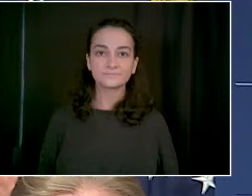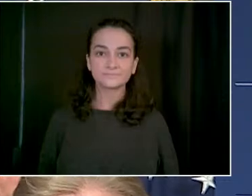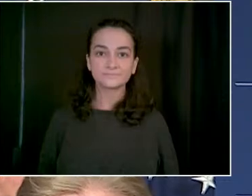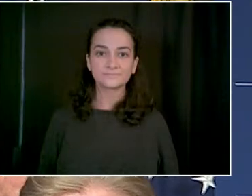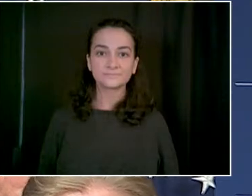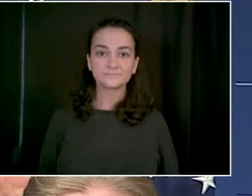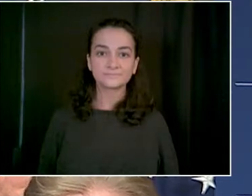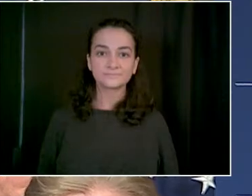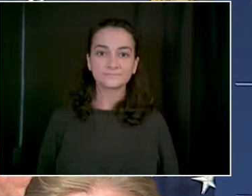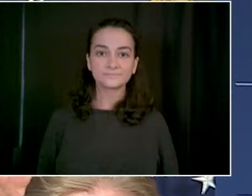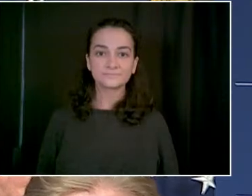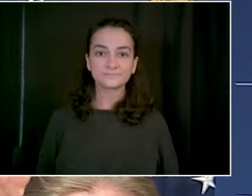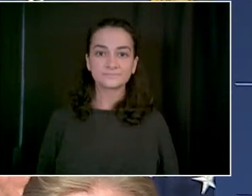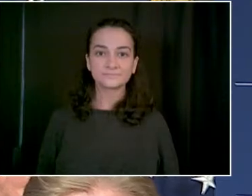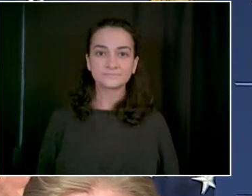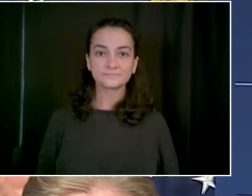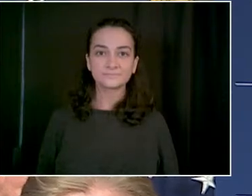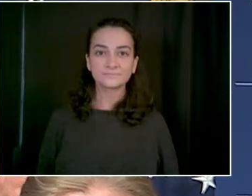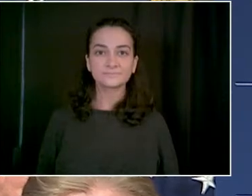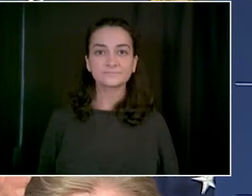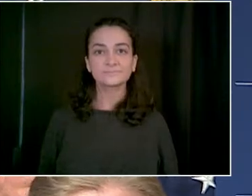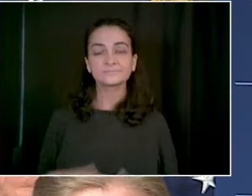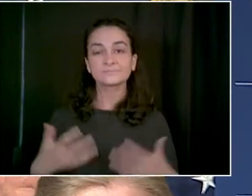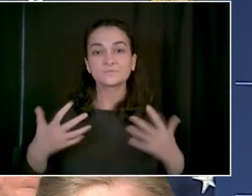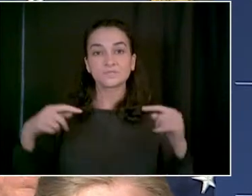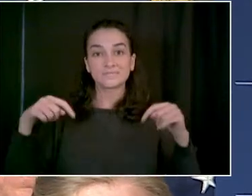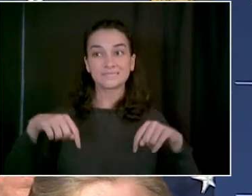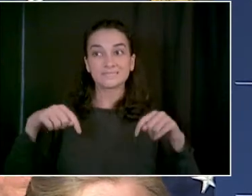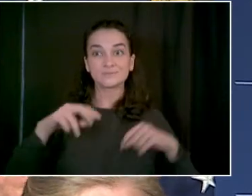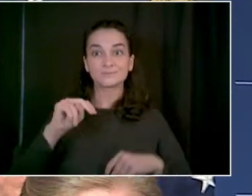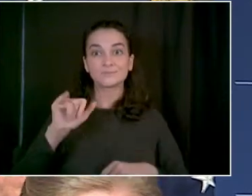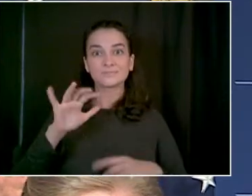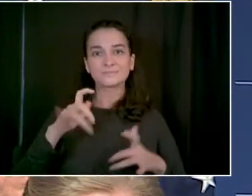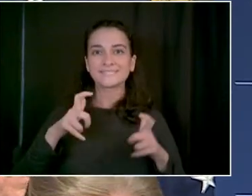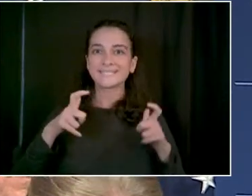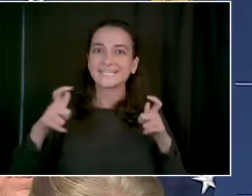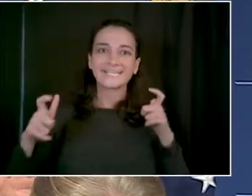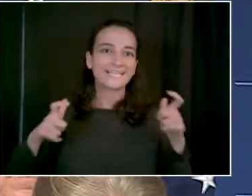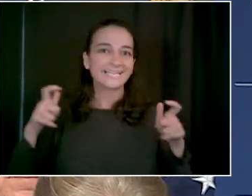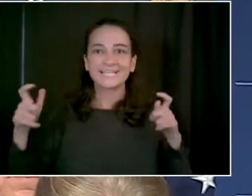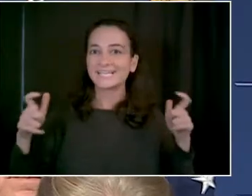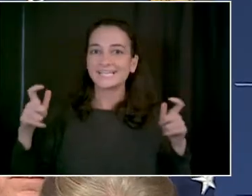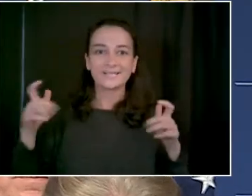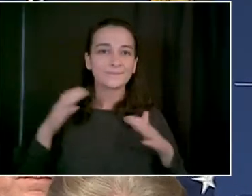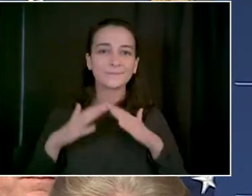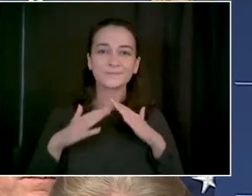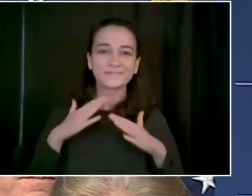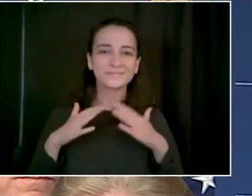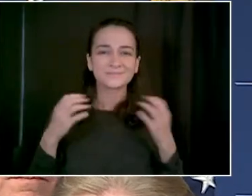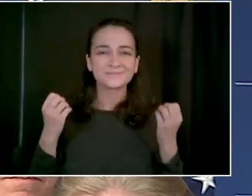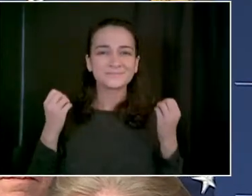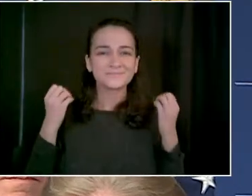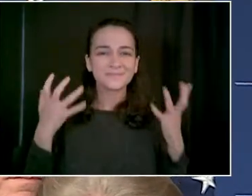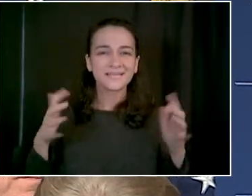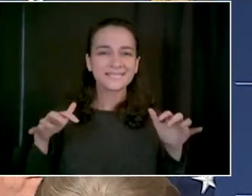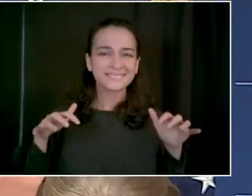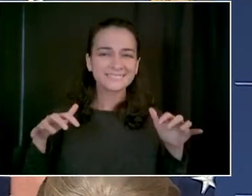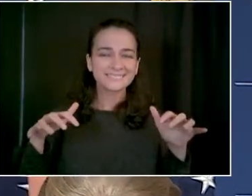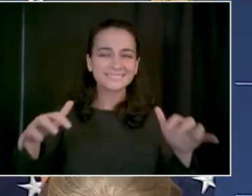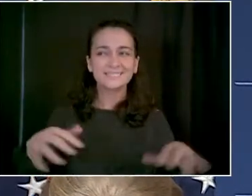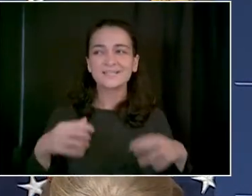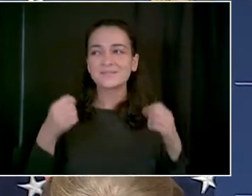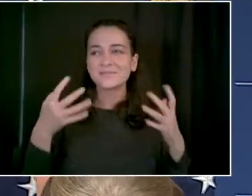this is a big city. As many of you have tips and leaks that can come from anywhere. I know you